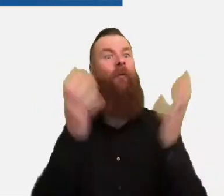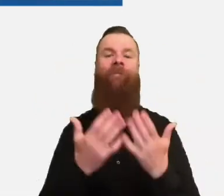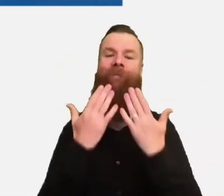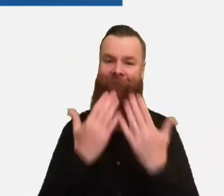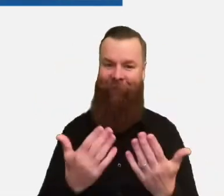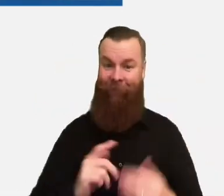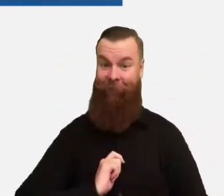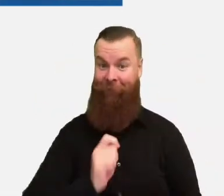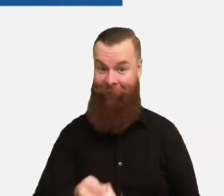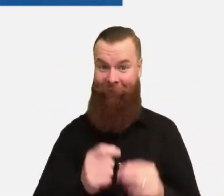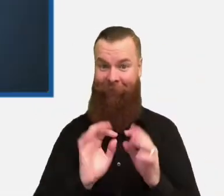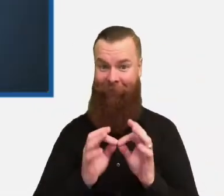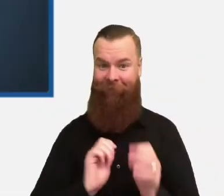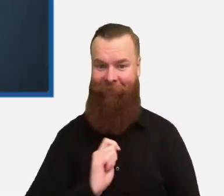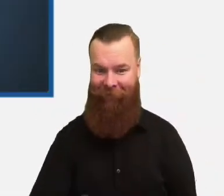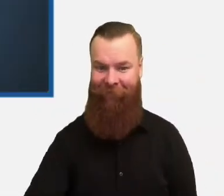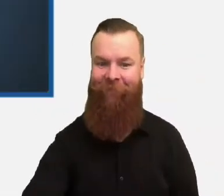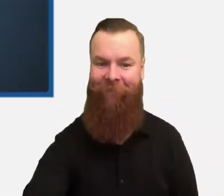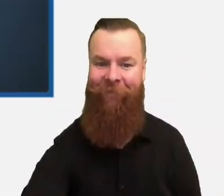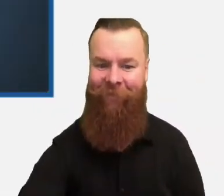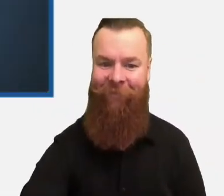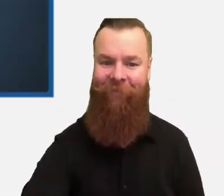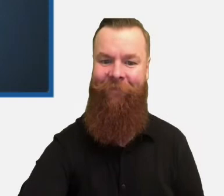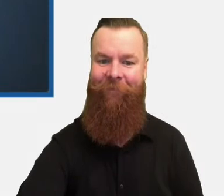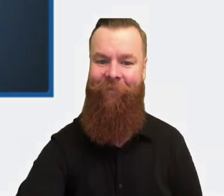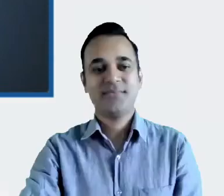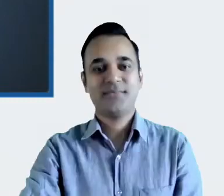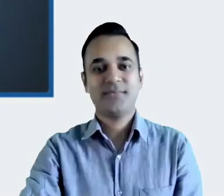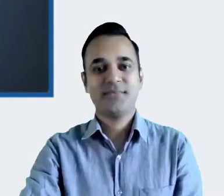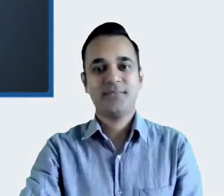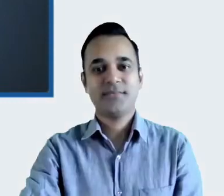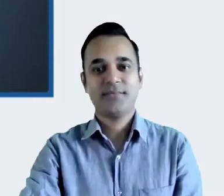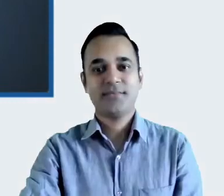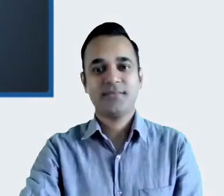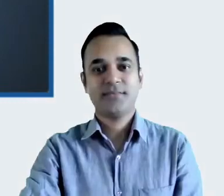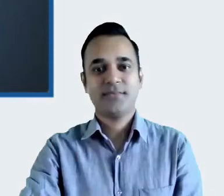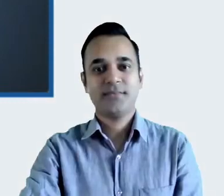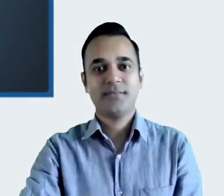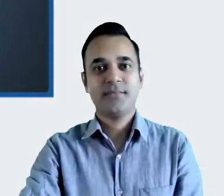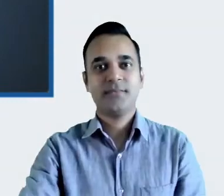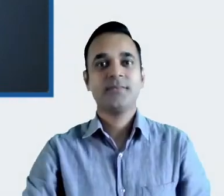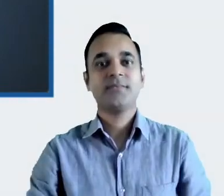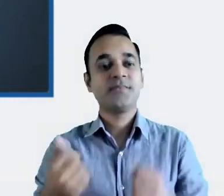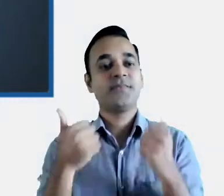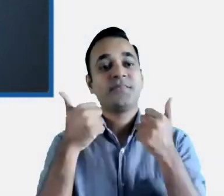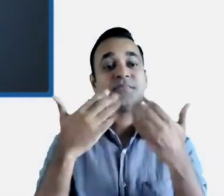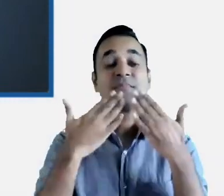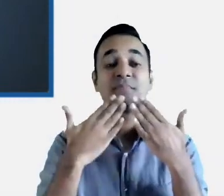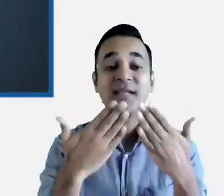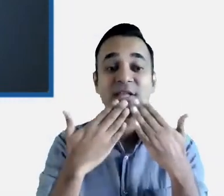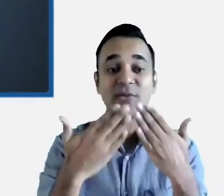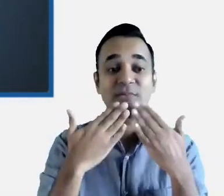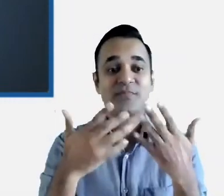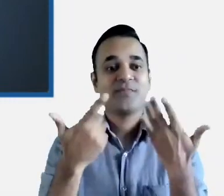Thank you, Dr. Varga. We appreciate your insights and wisdom in this timely and important area. You brought forward the importance of building